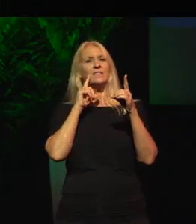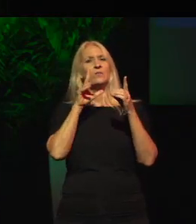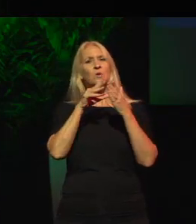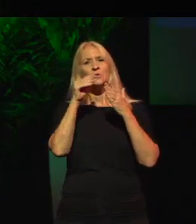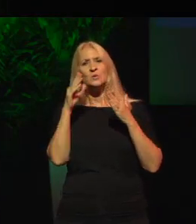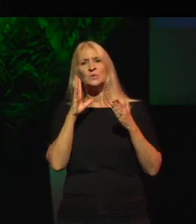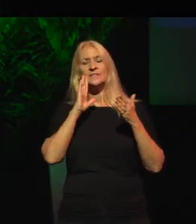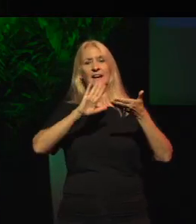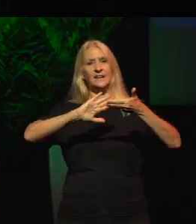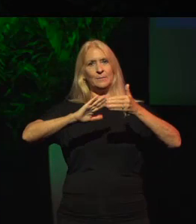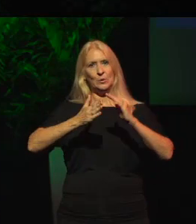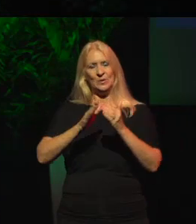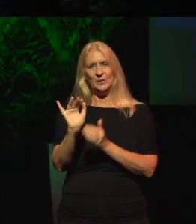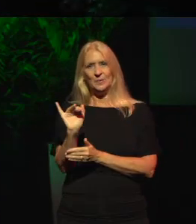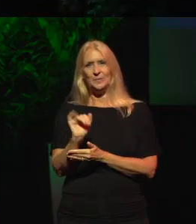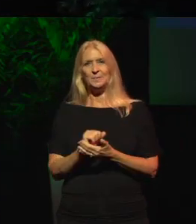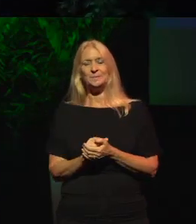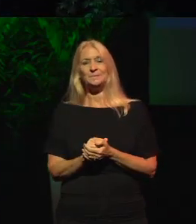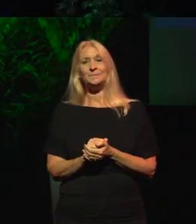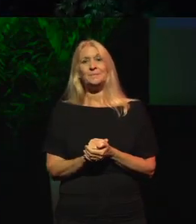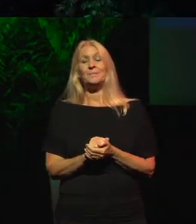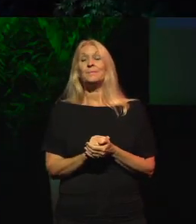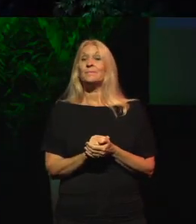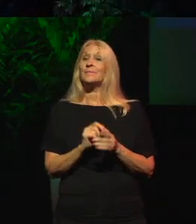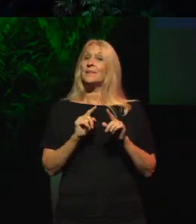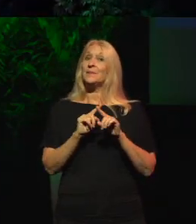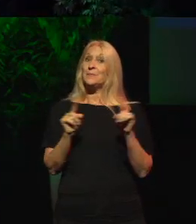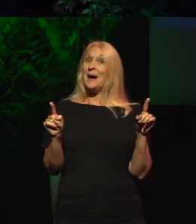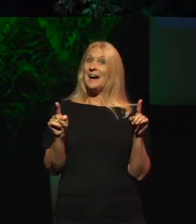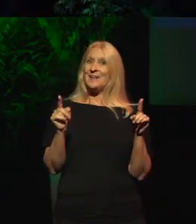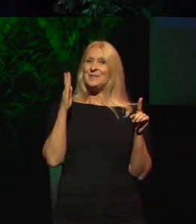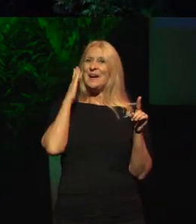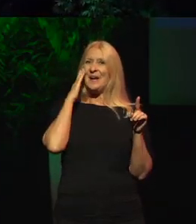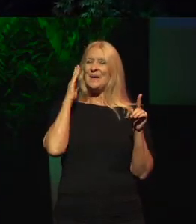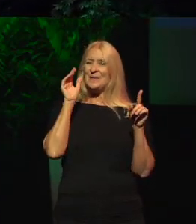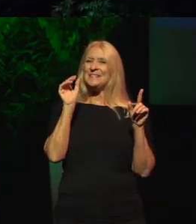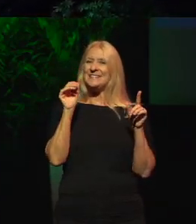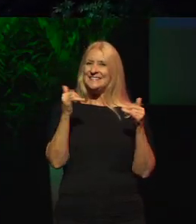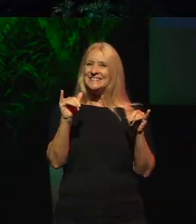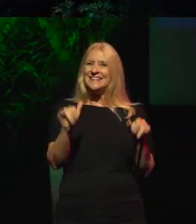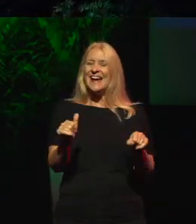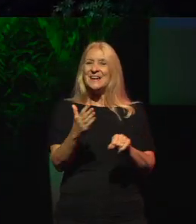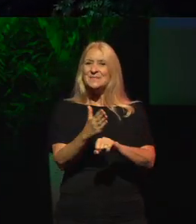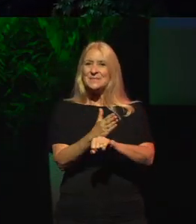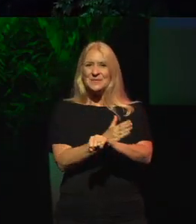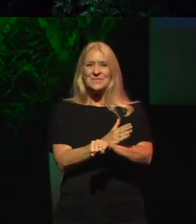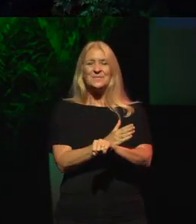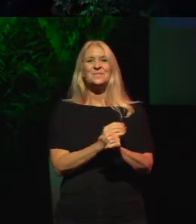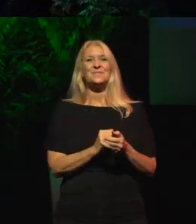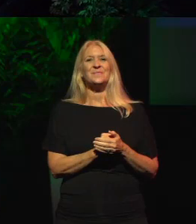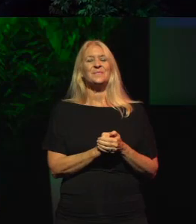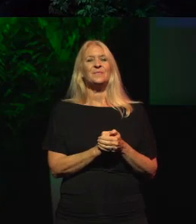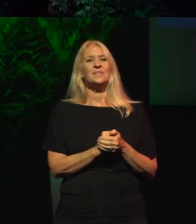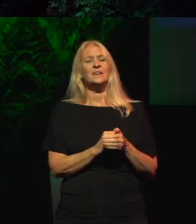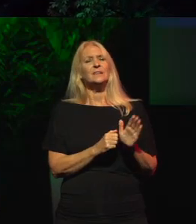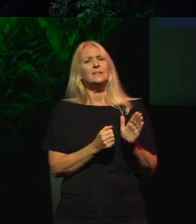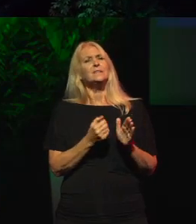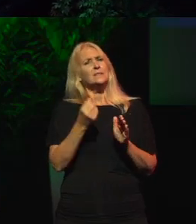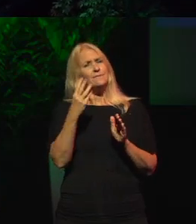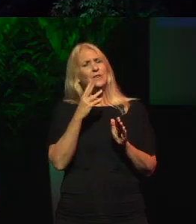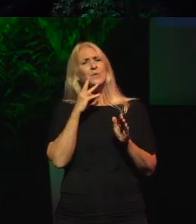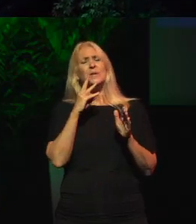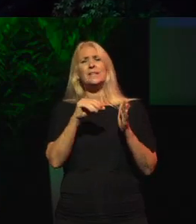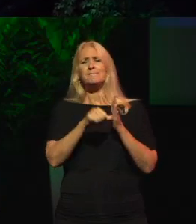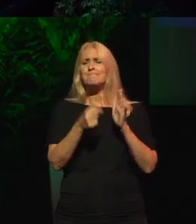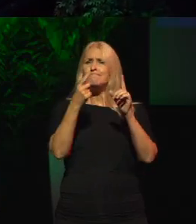our community. And yet, we know we can do better. Again, these are just a few of the highlights this past year, and I